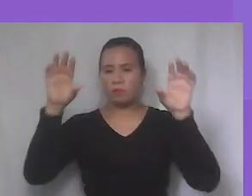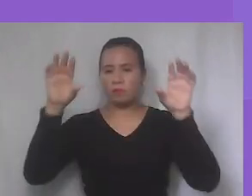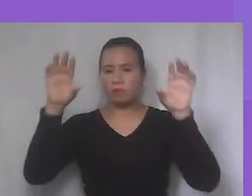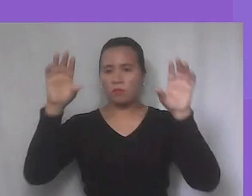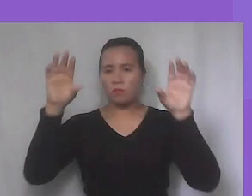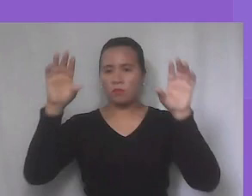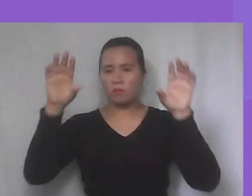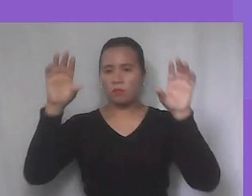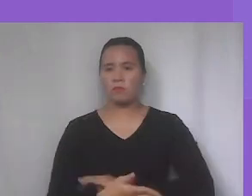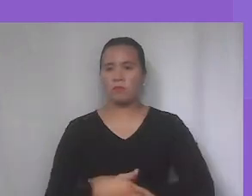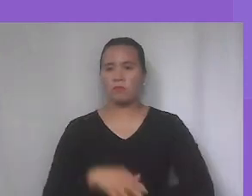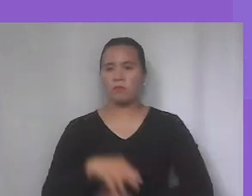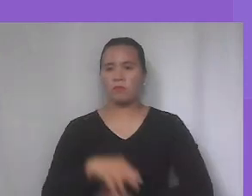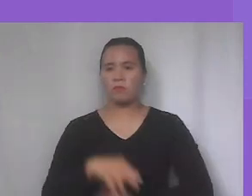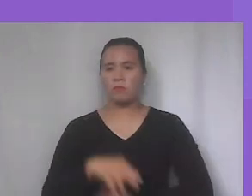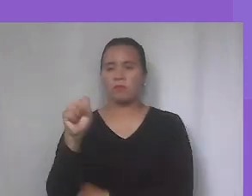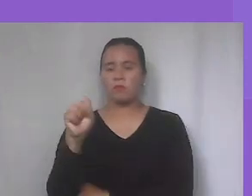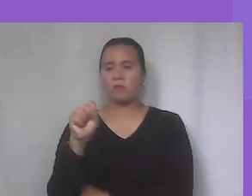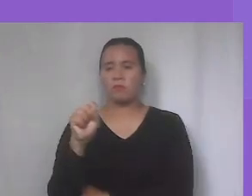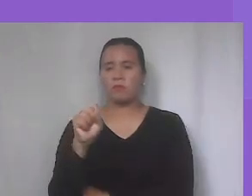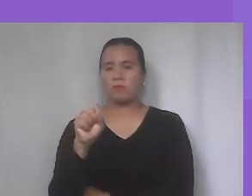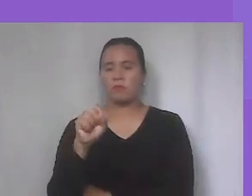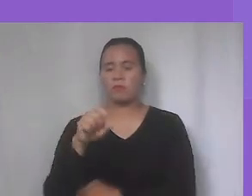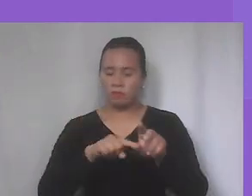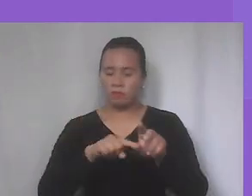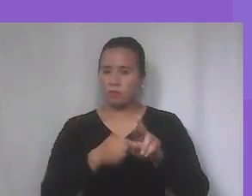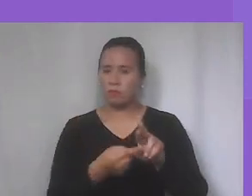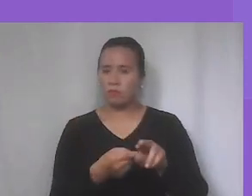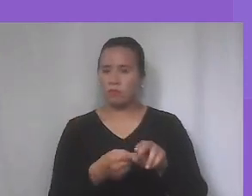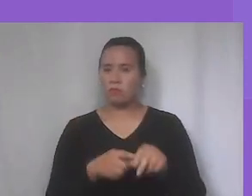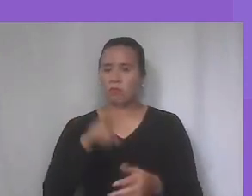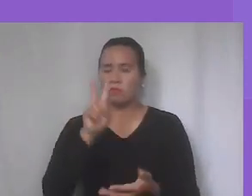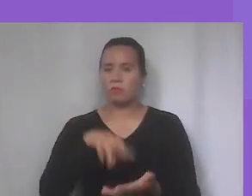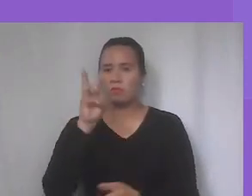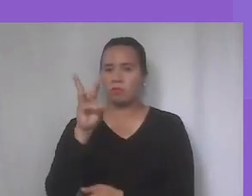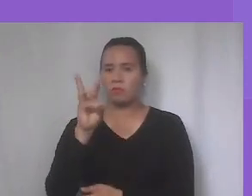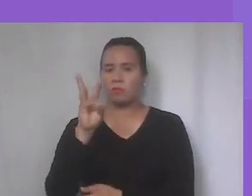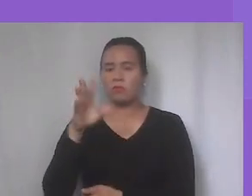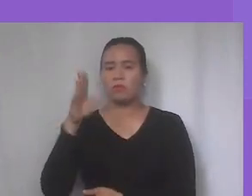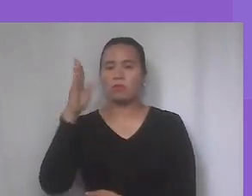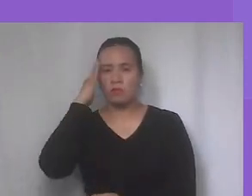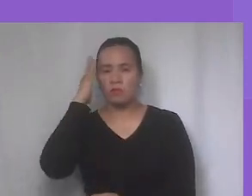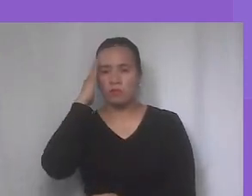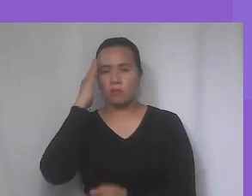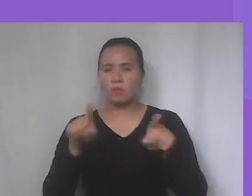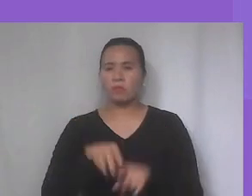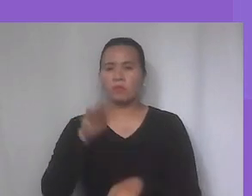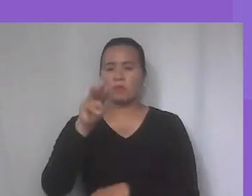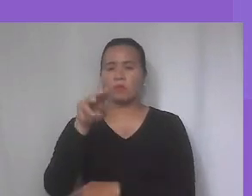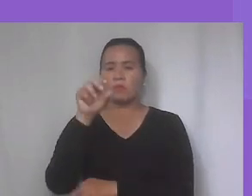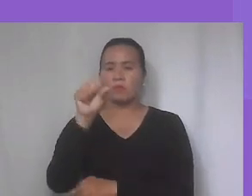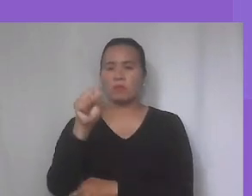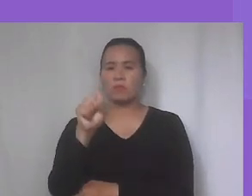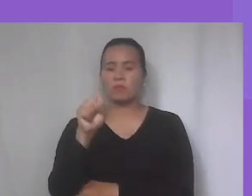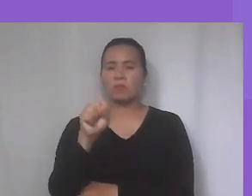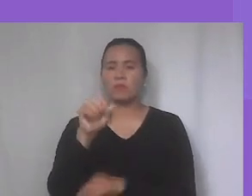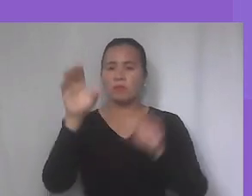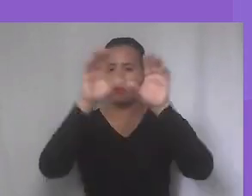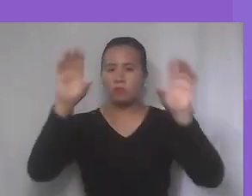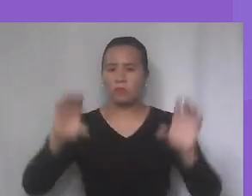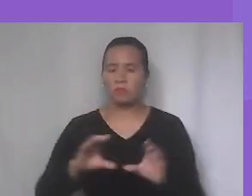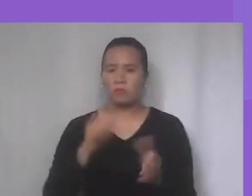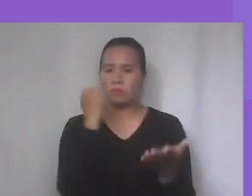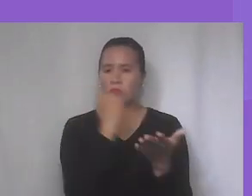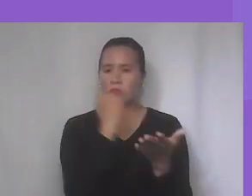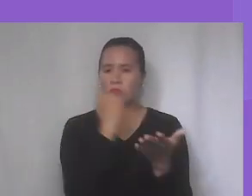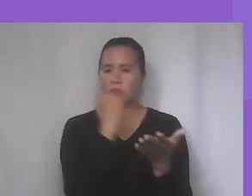passed several Microsoft certifications and became a Microsoft Office Specialist Associate. Since 2016,